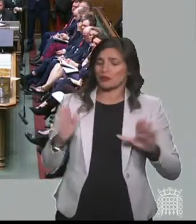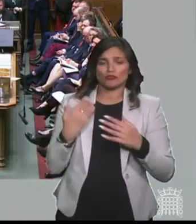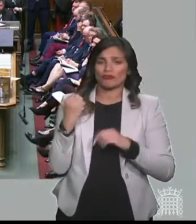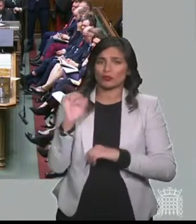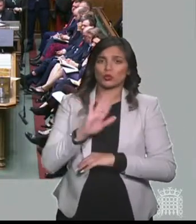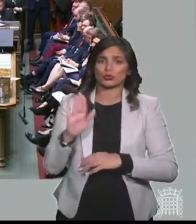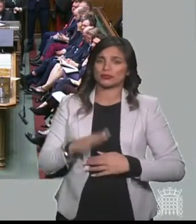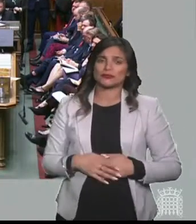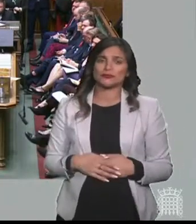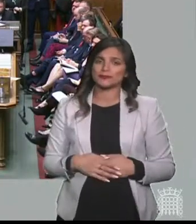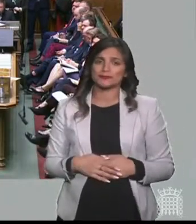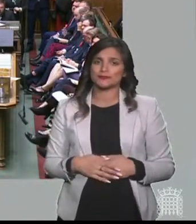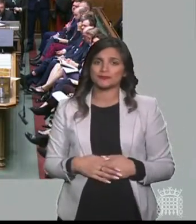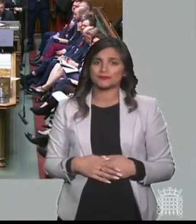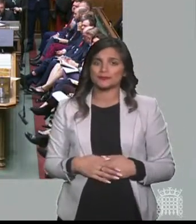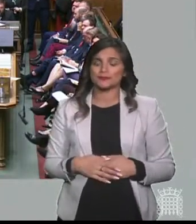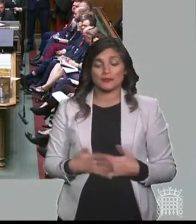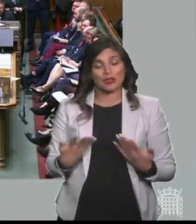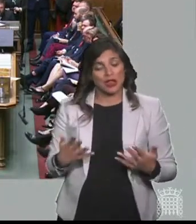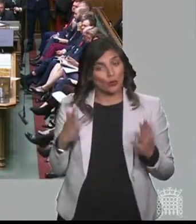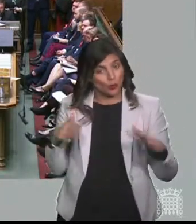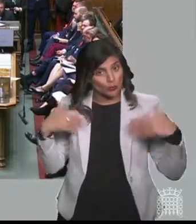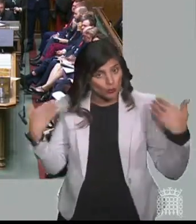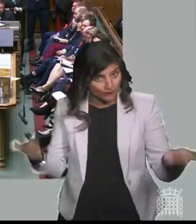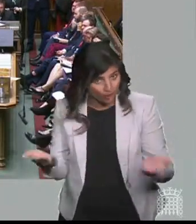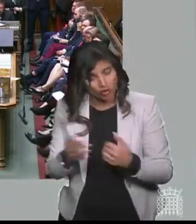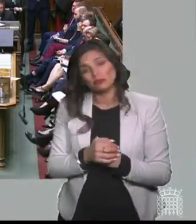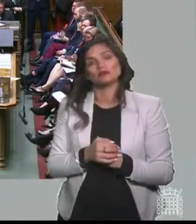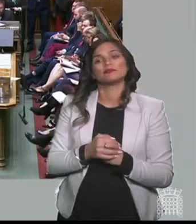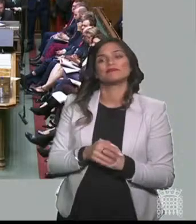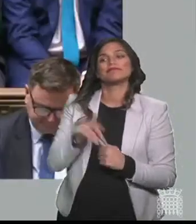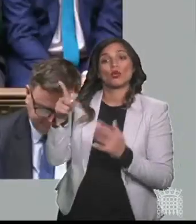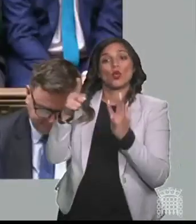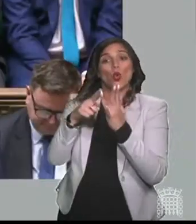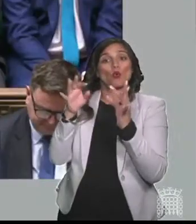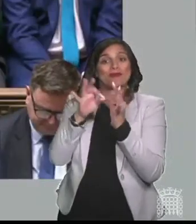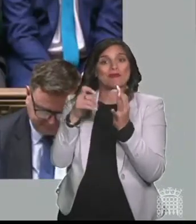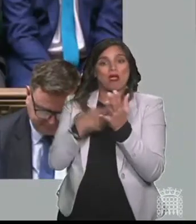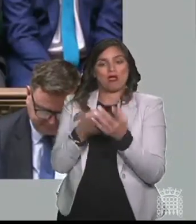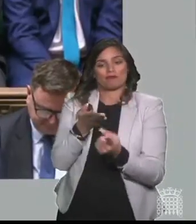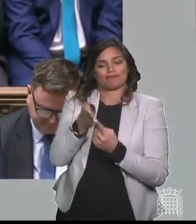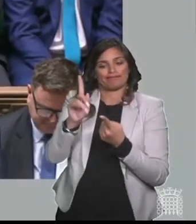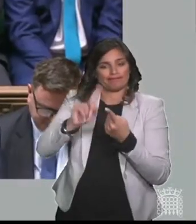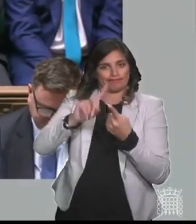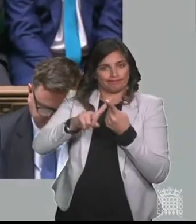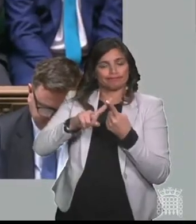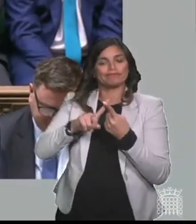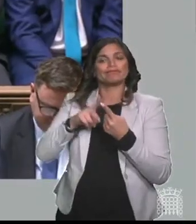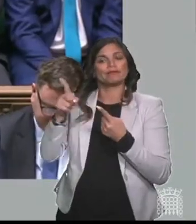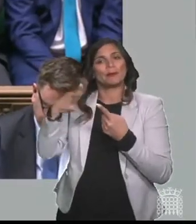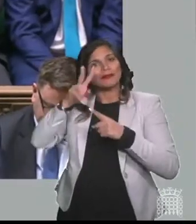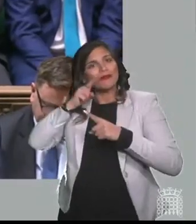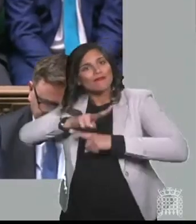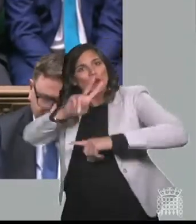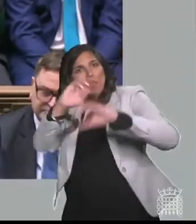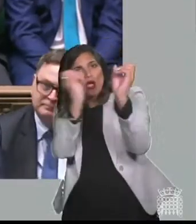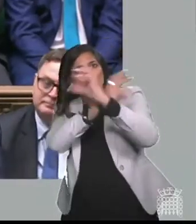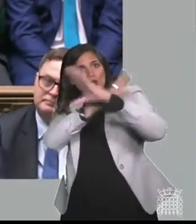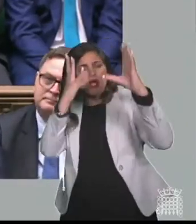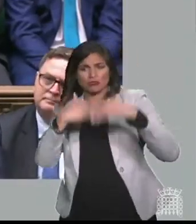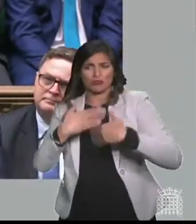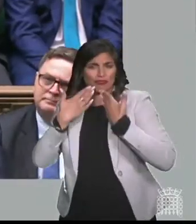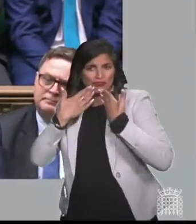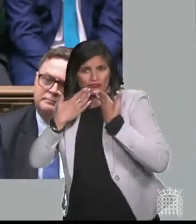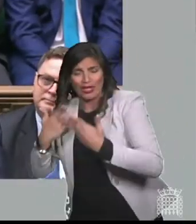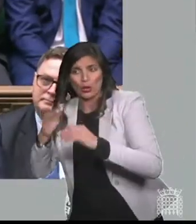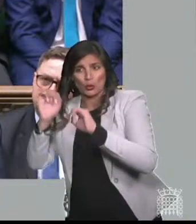I now move on to the OBR's economic and fiscal forecasts, and I thank Richard Hughes and his team for their sterling work in preparing